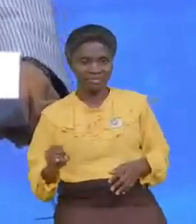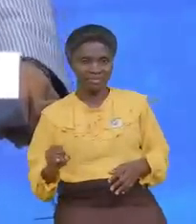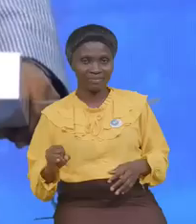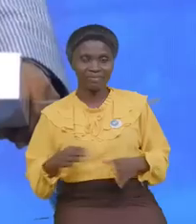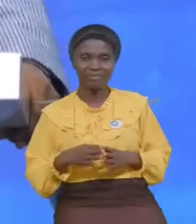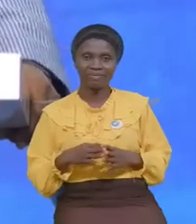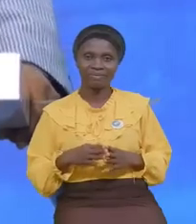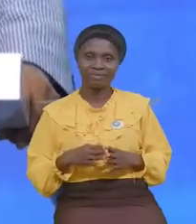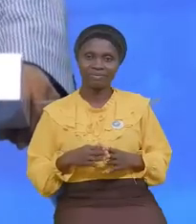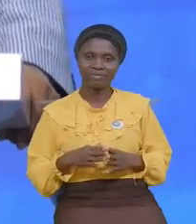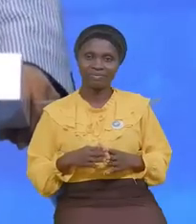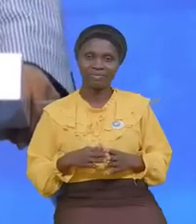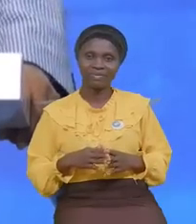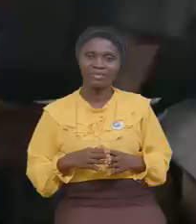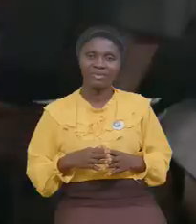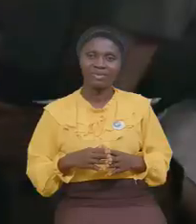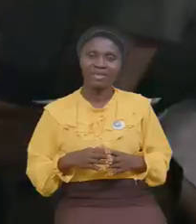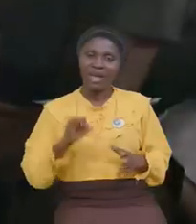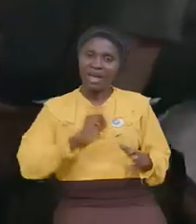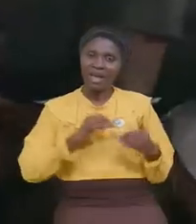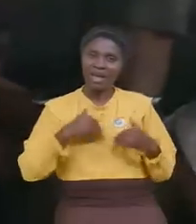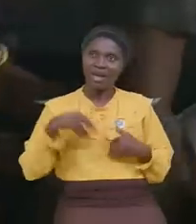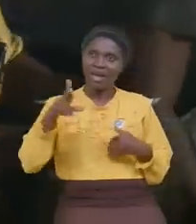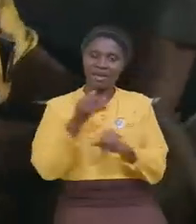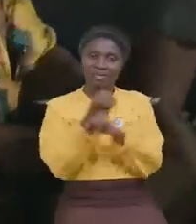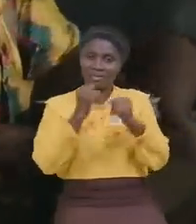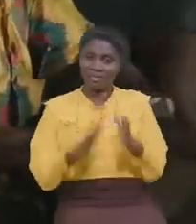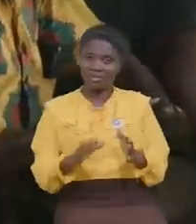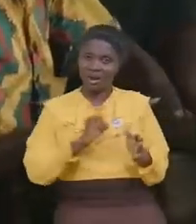I have the redeemer, I have redemption.